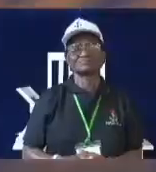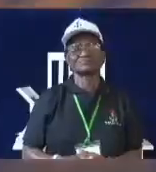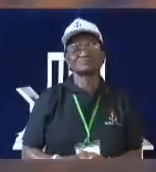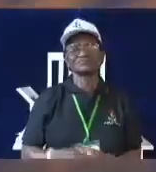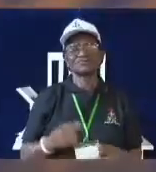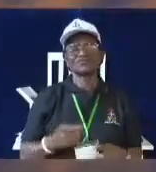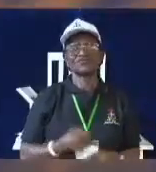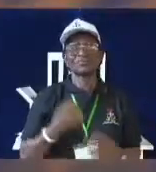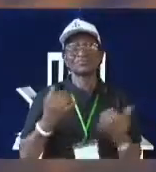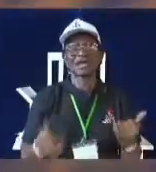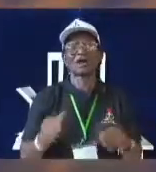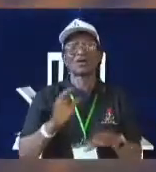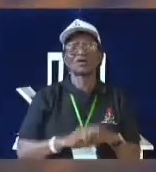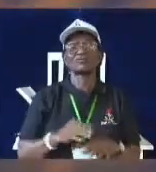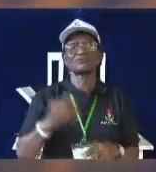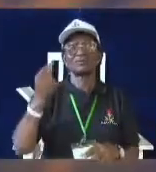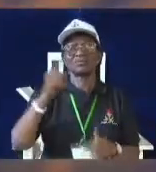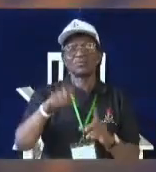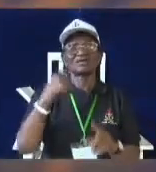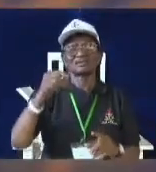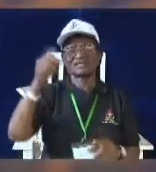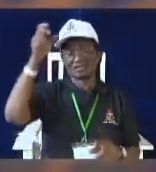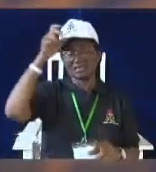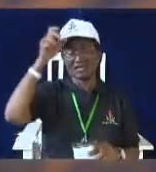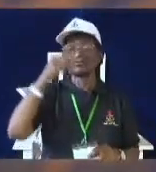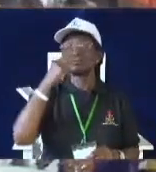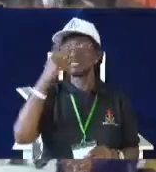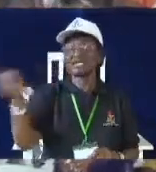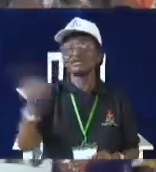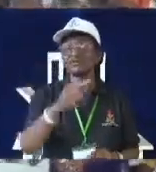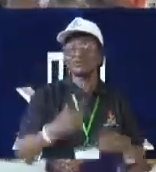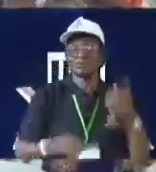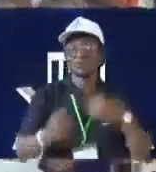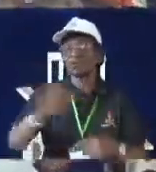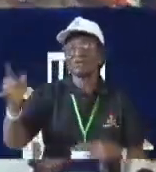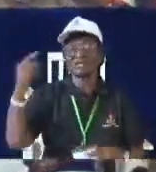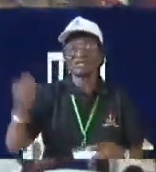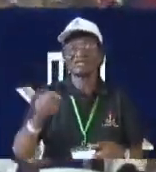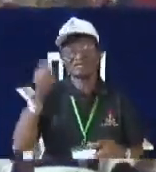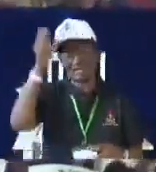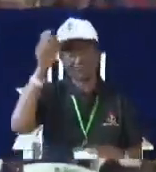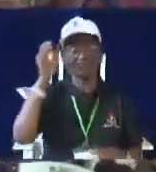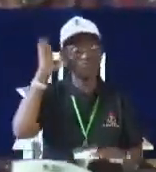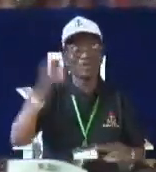From now on, when the devil sees you coming, the devil will run.